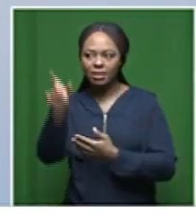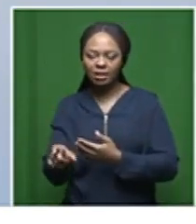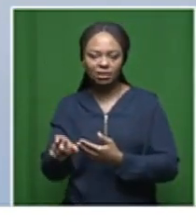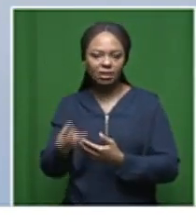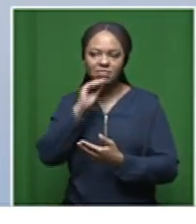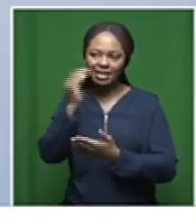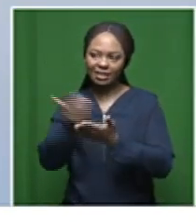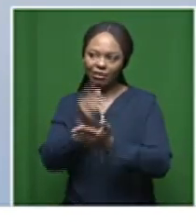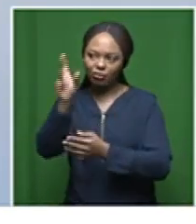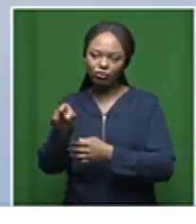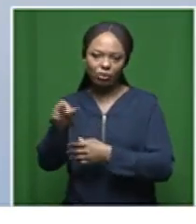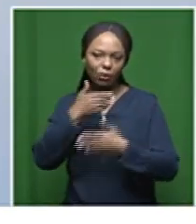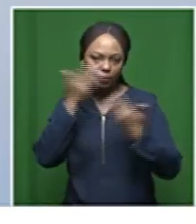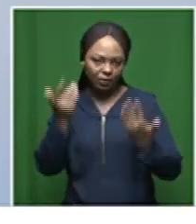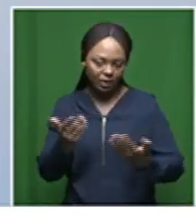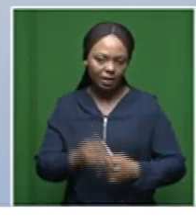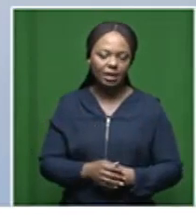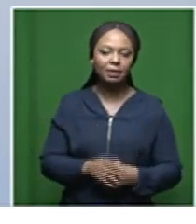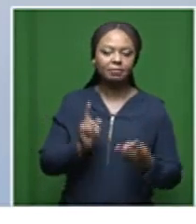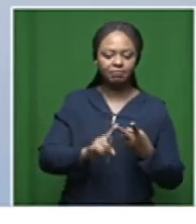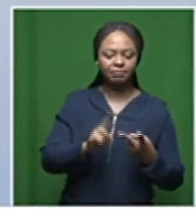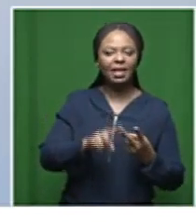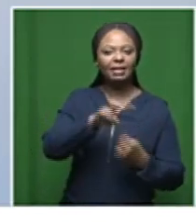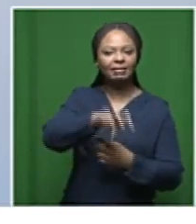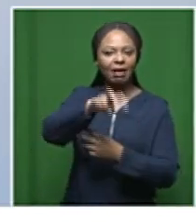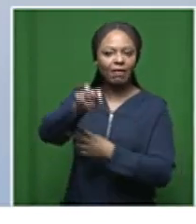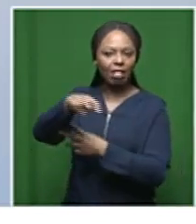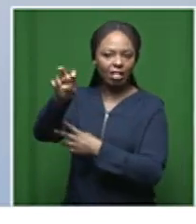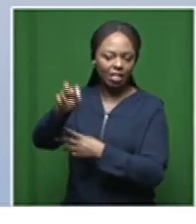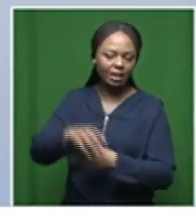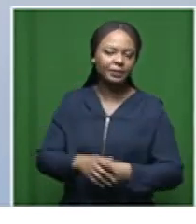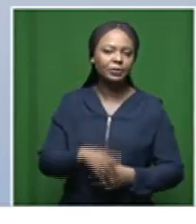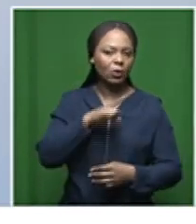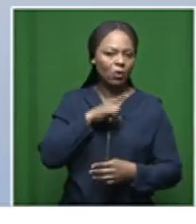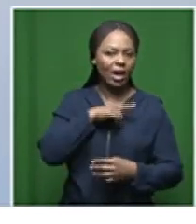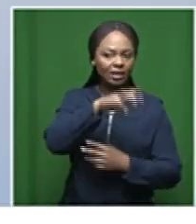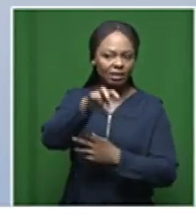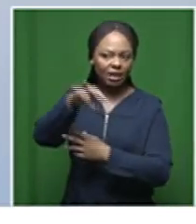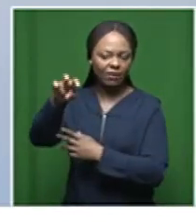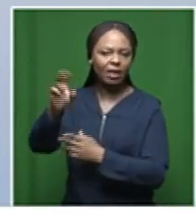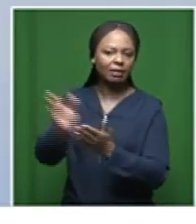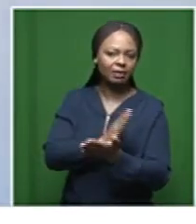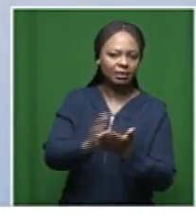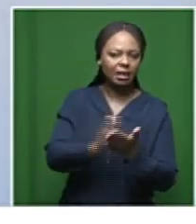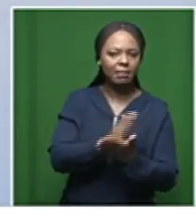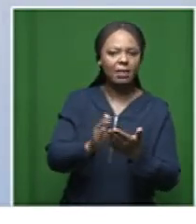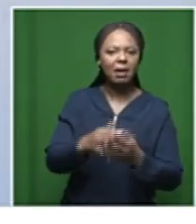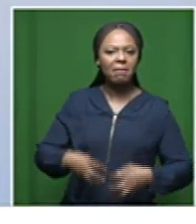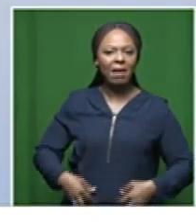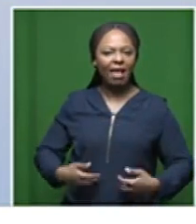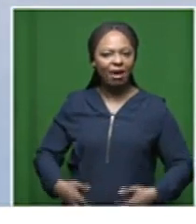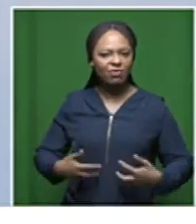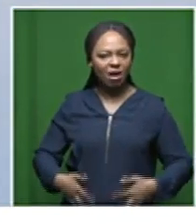We also have questions related to travel because there's considerations such as, for instance, malaria.